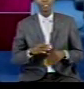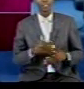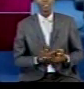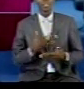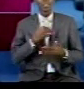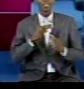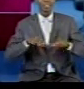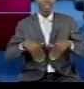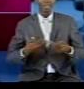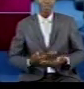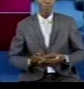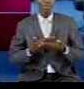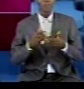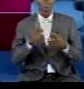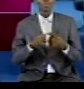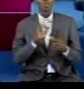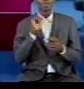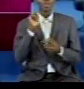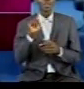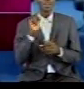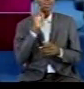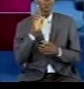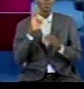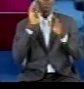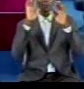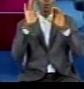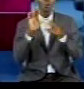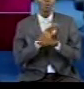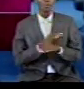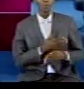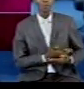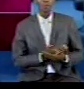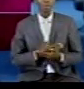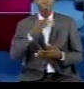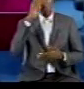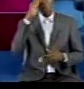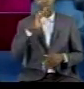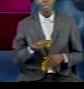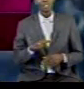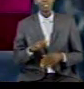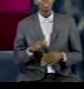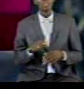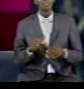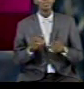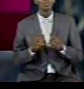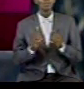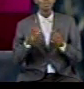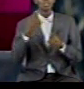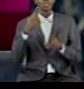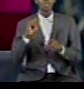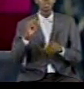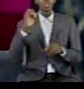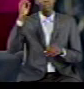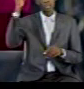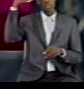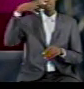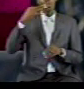wonderful baby boy. Secondly, during the Charles of Blessing, I was coming